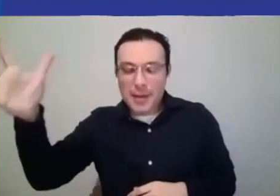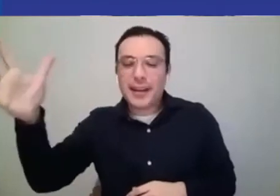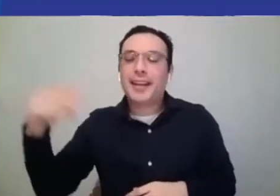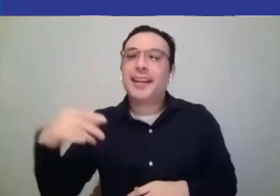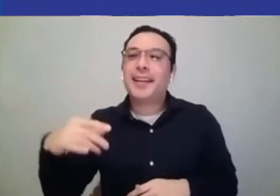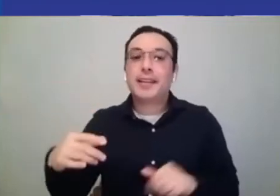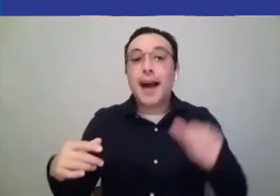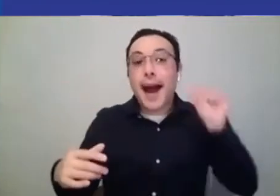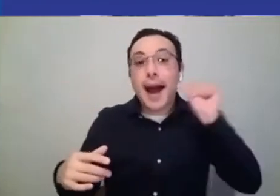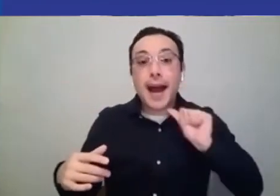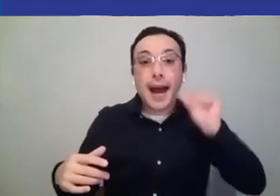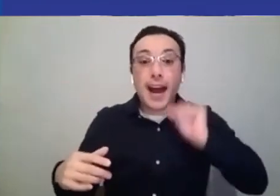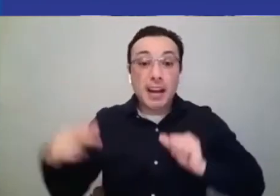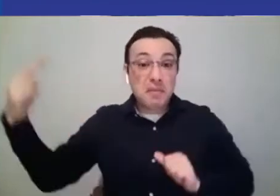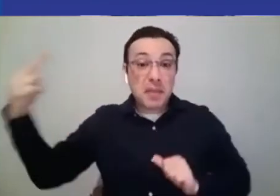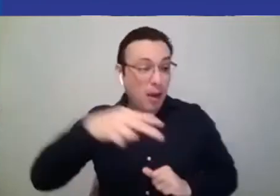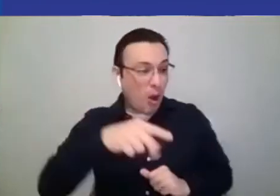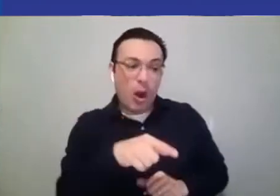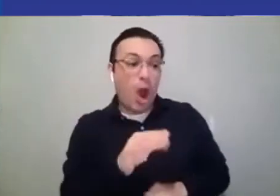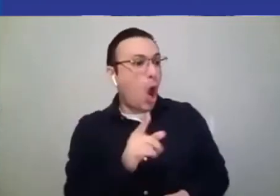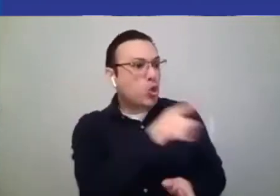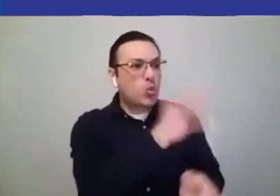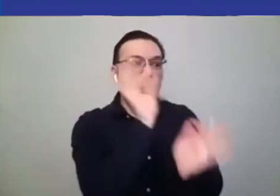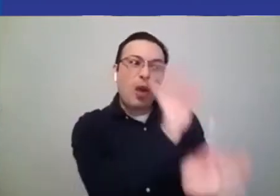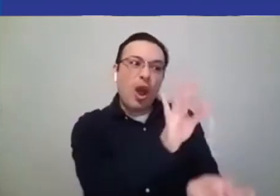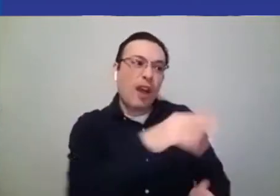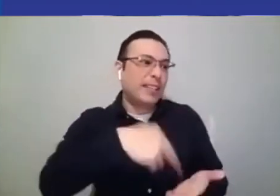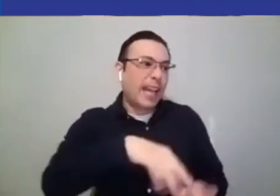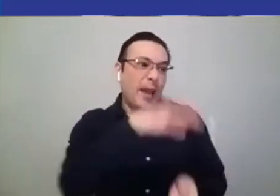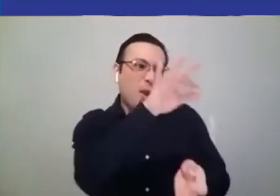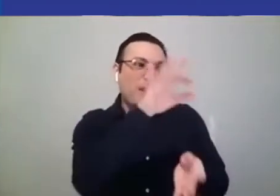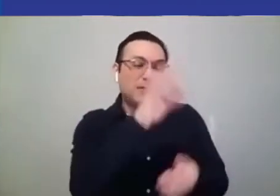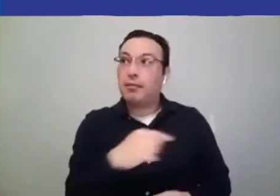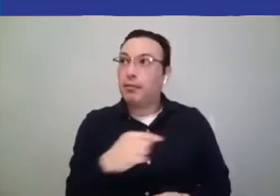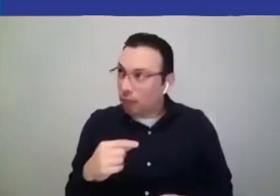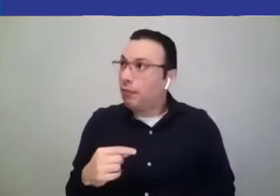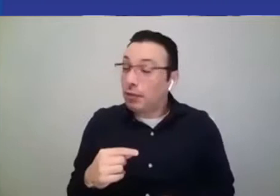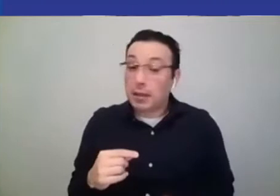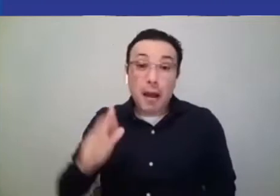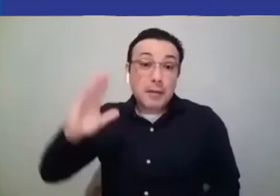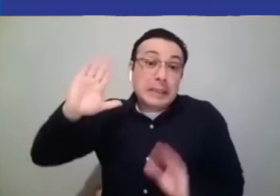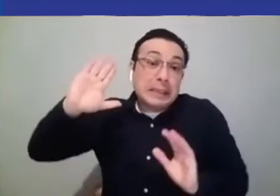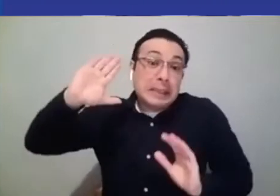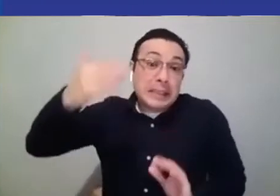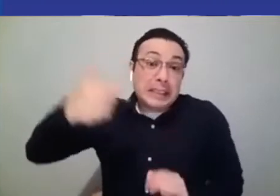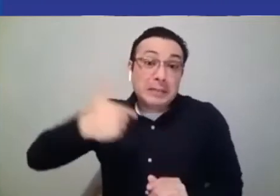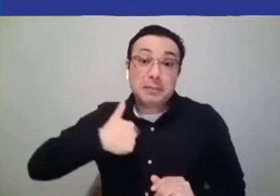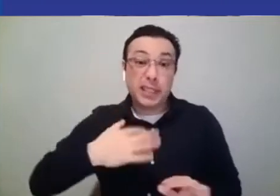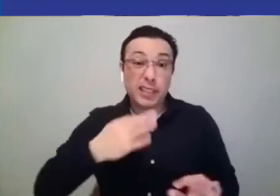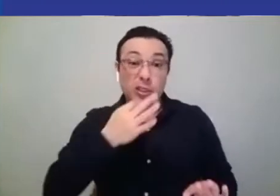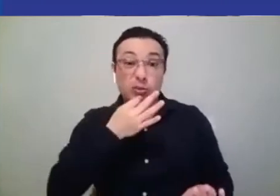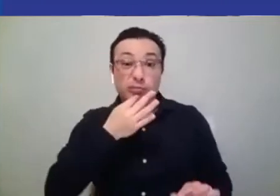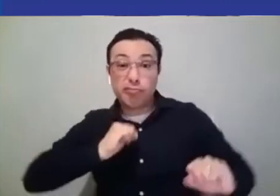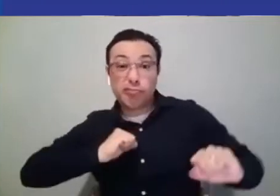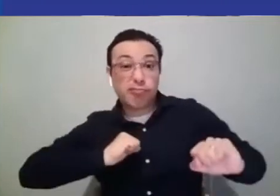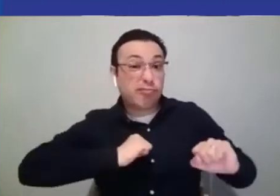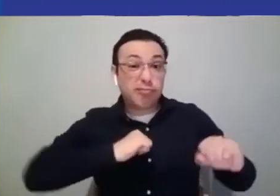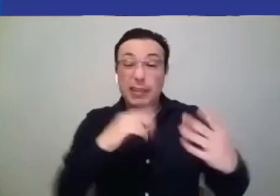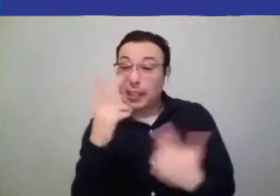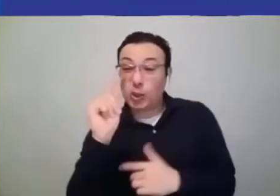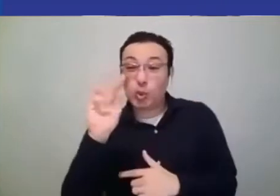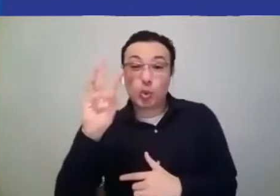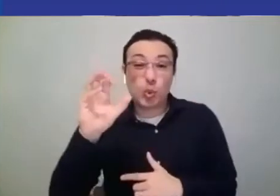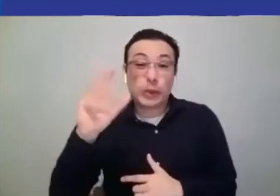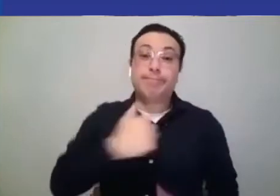my adoring grandmother and auntie, I was the perfect dancer. So I must have done a great twist. There was